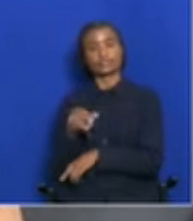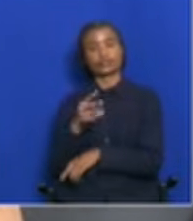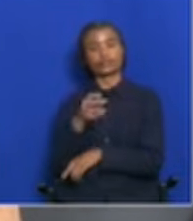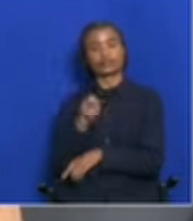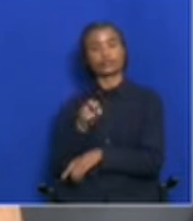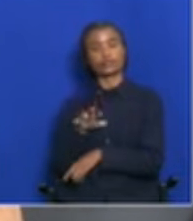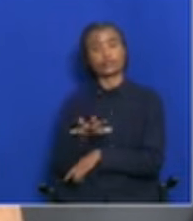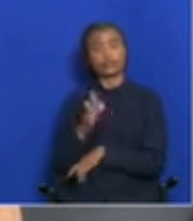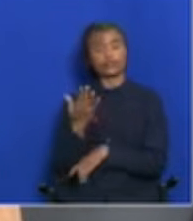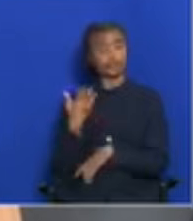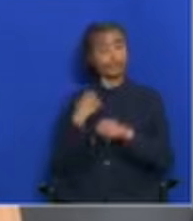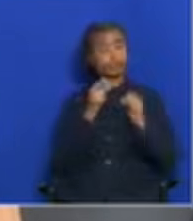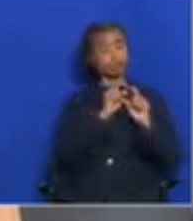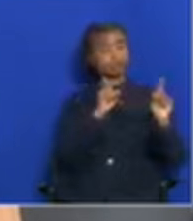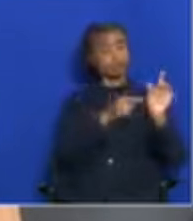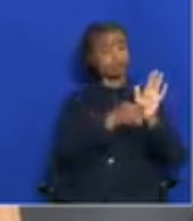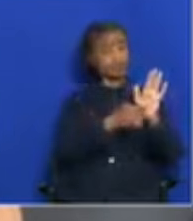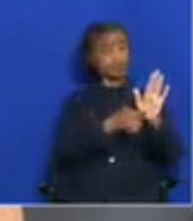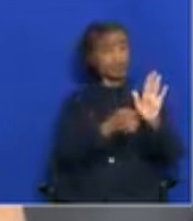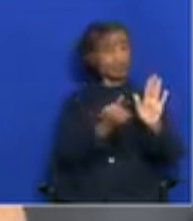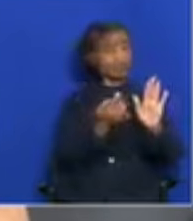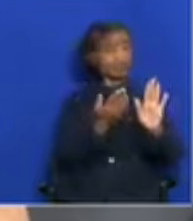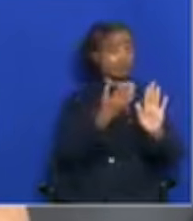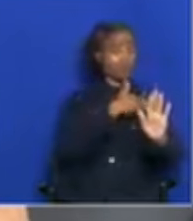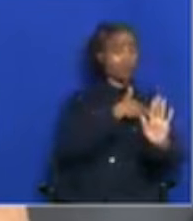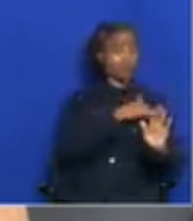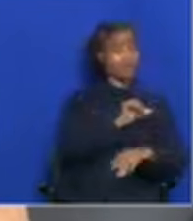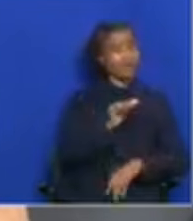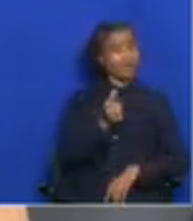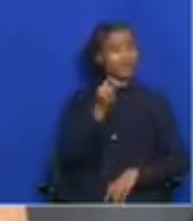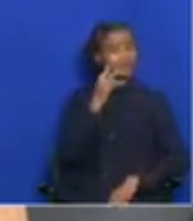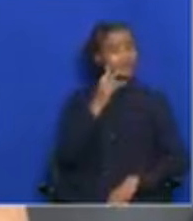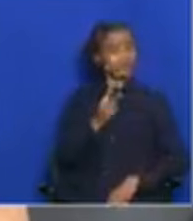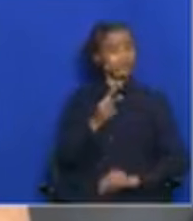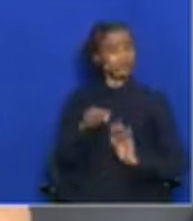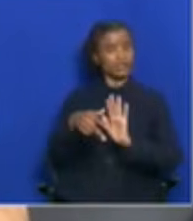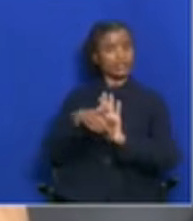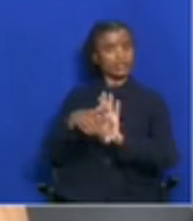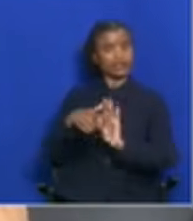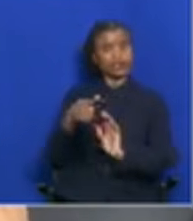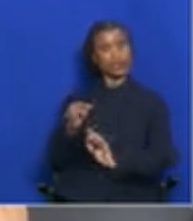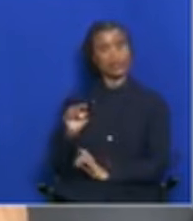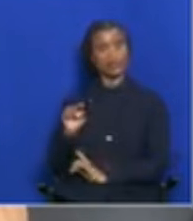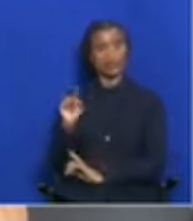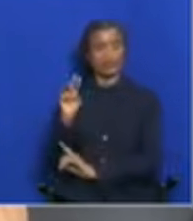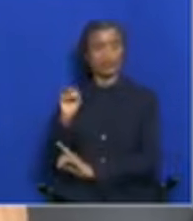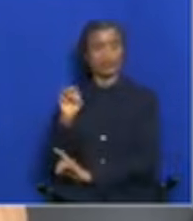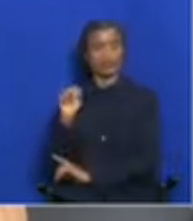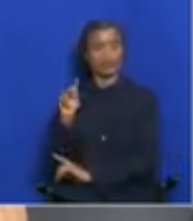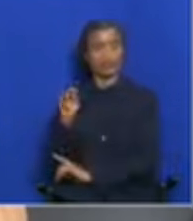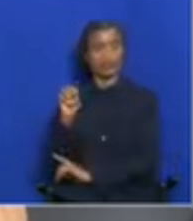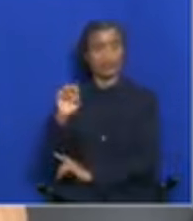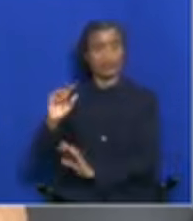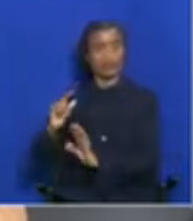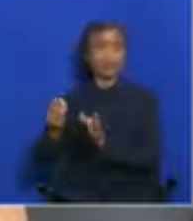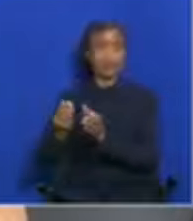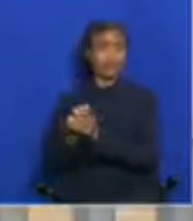you seen an authorization for the Mokwele matter, other than the 30 May 2025